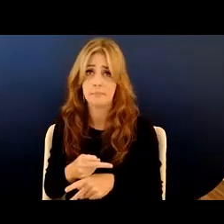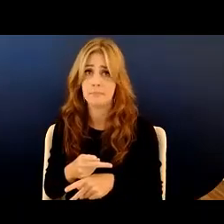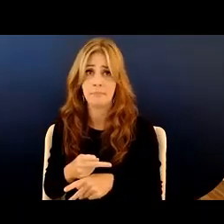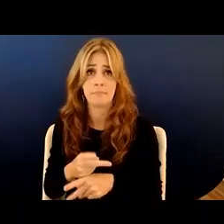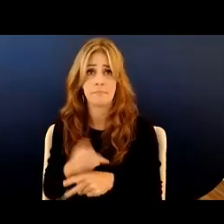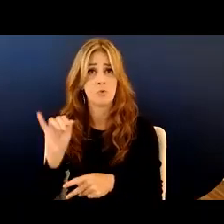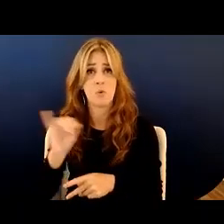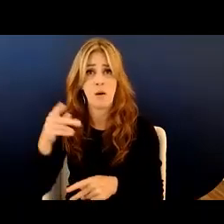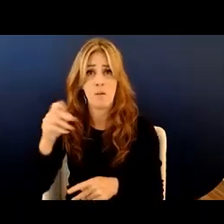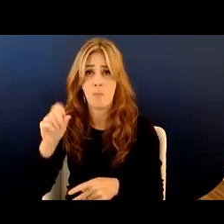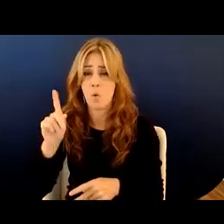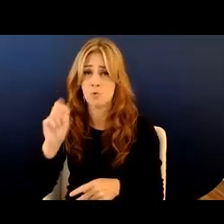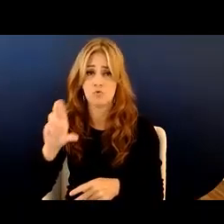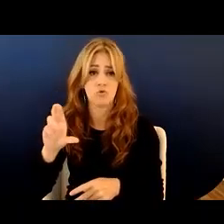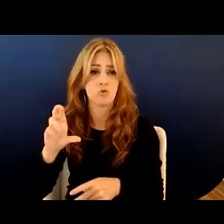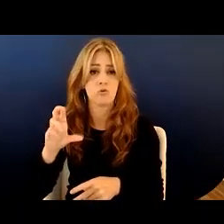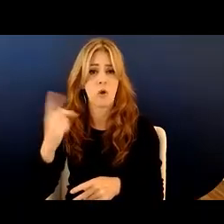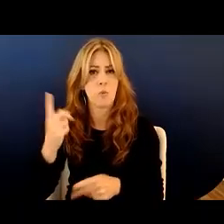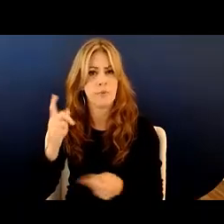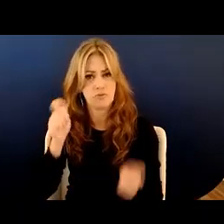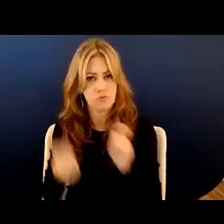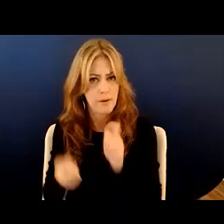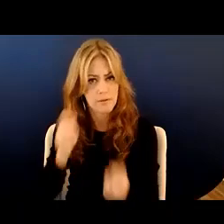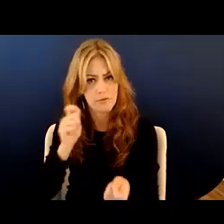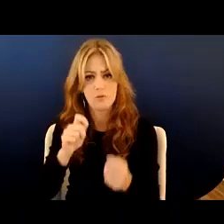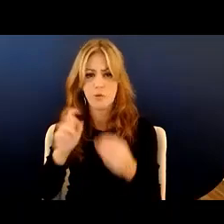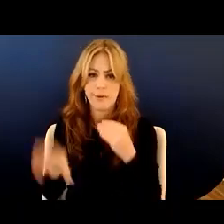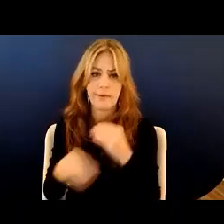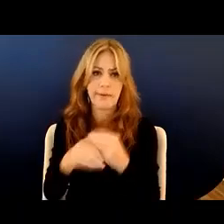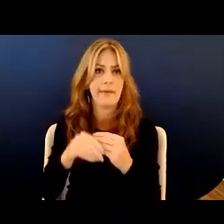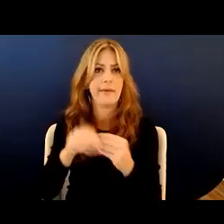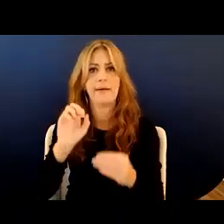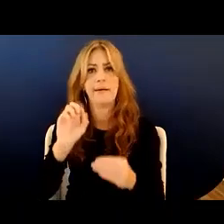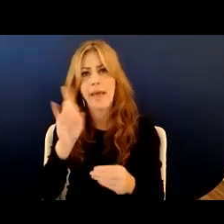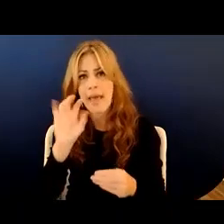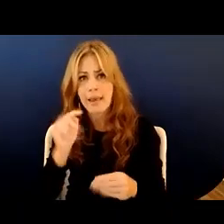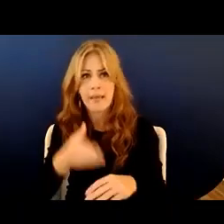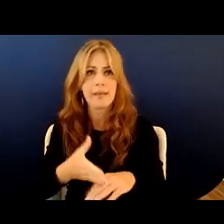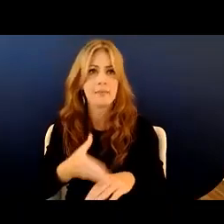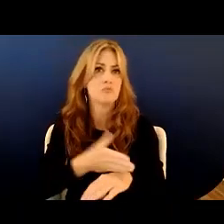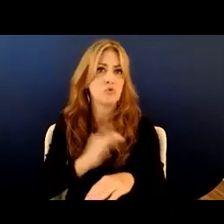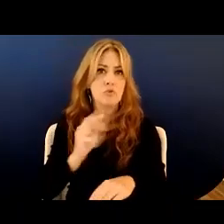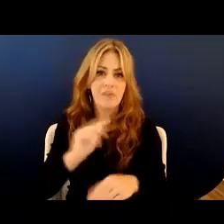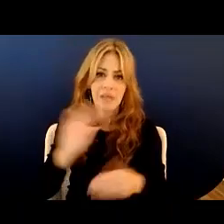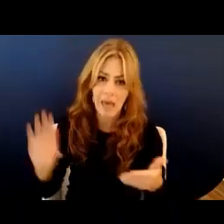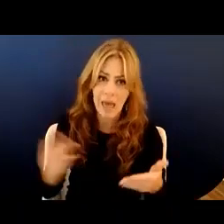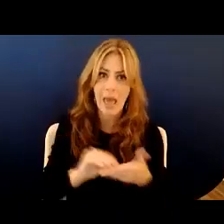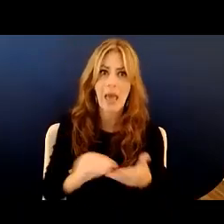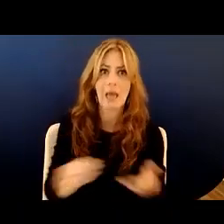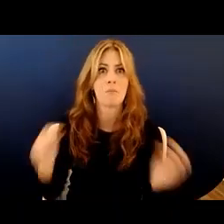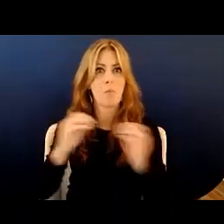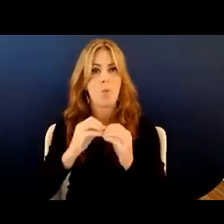is a dynamic document. You can keep on editing and improving on it until such time as AERA